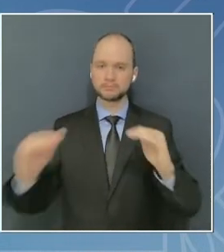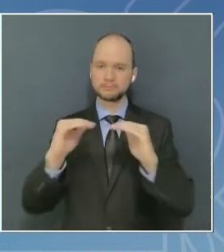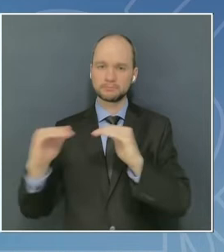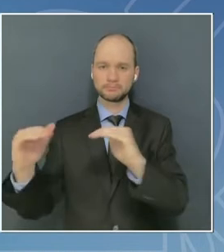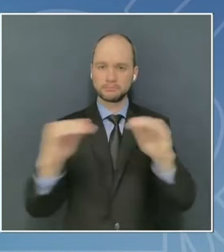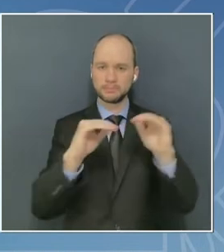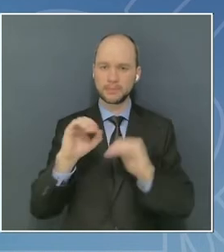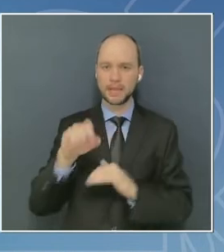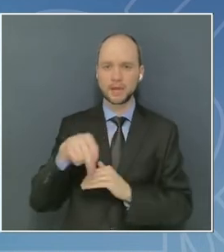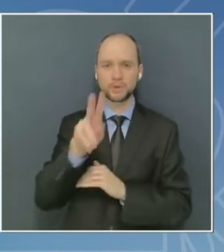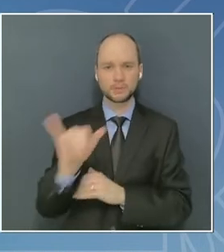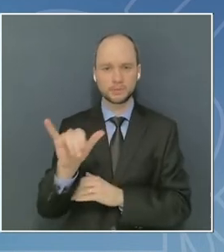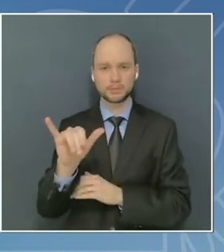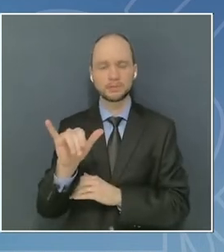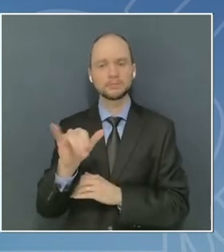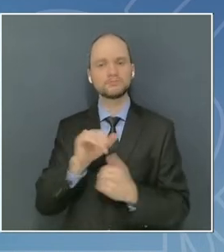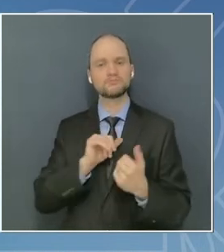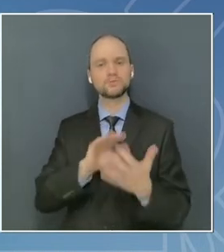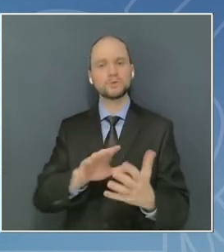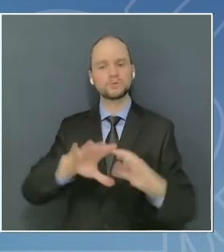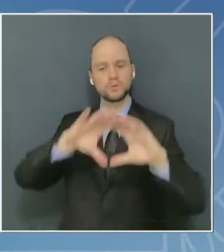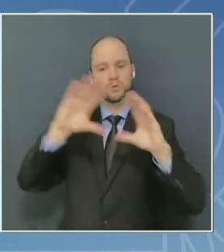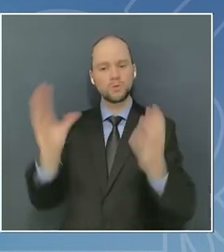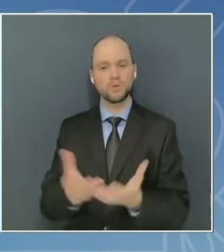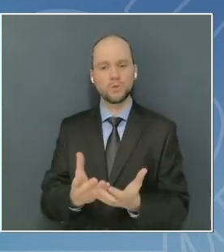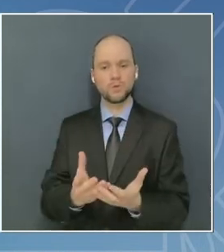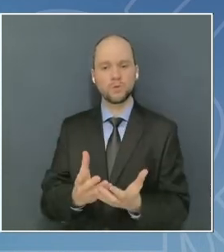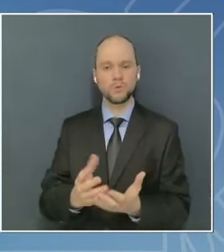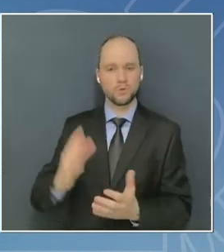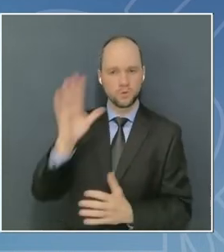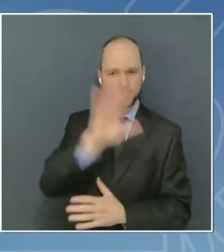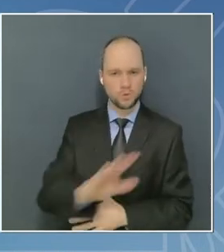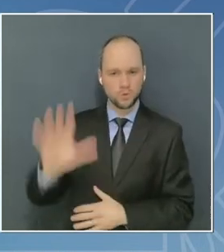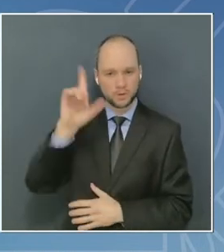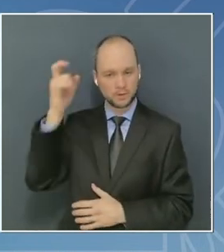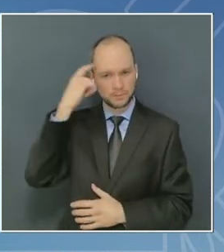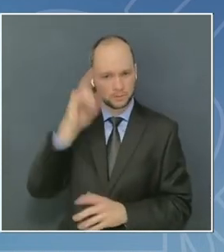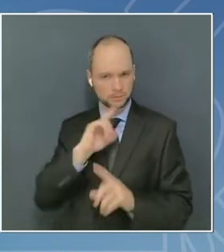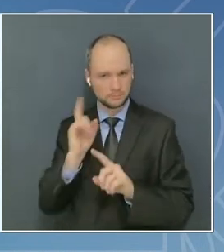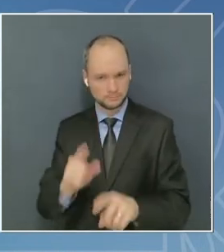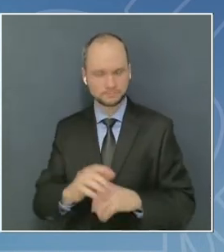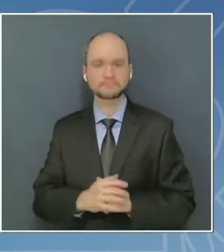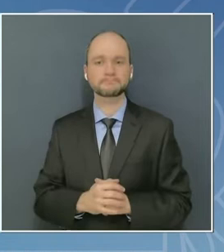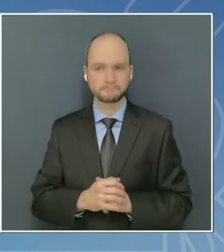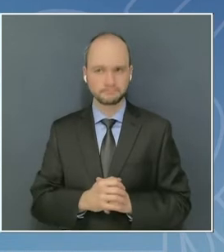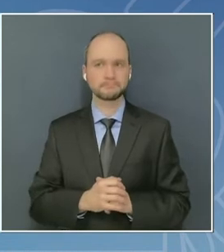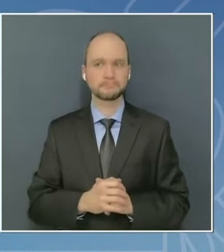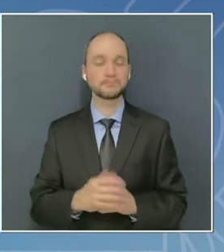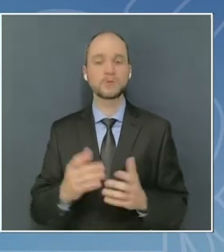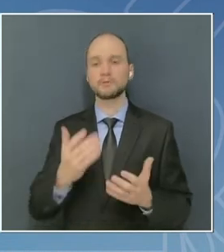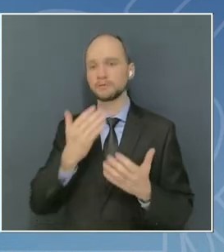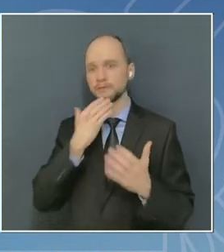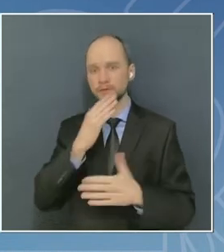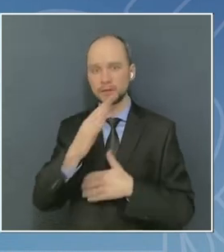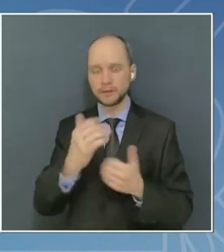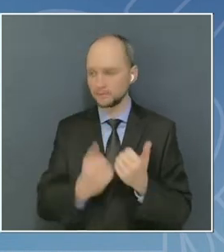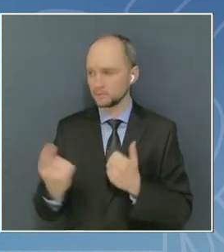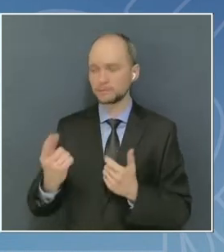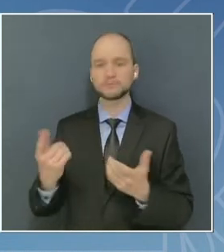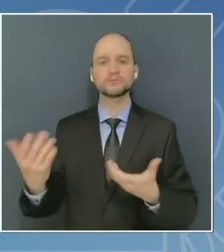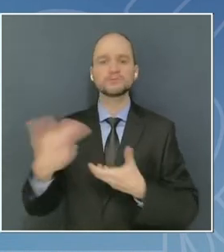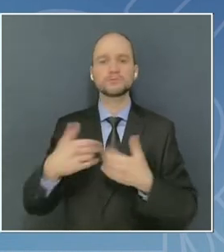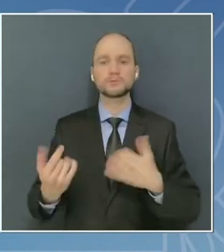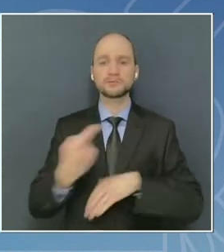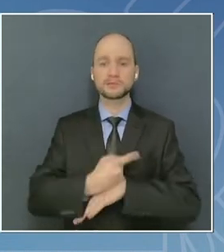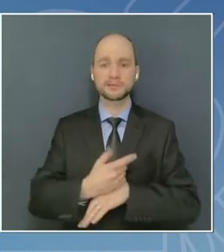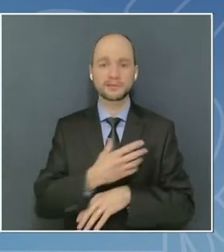to advancing equity, justice, and opportunity for AA and NHPIs and all Americans. So thank you again for joining us